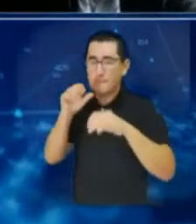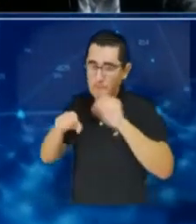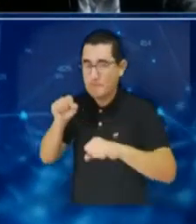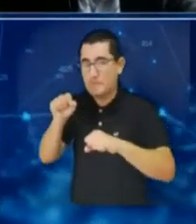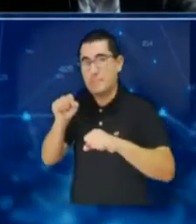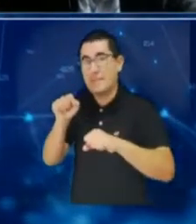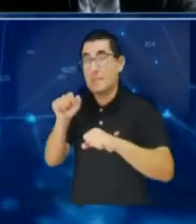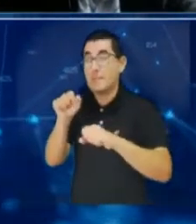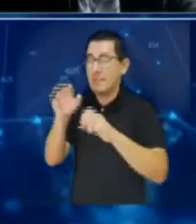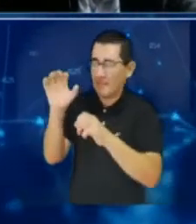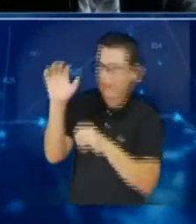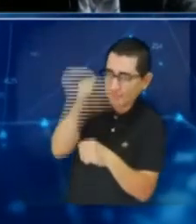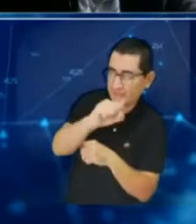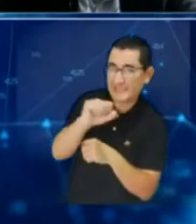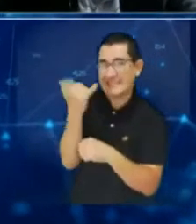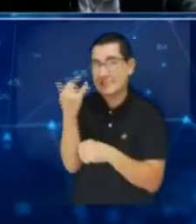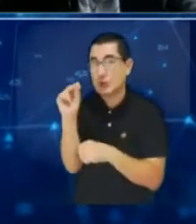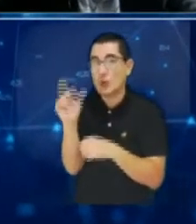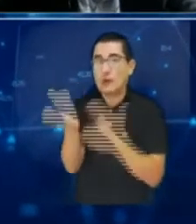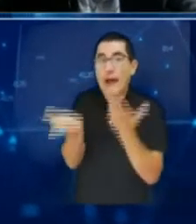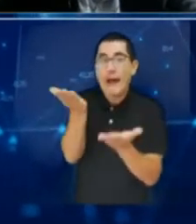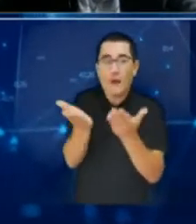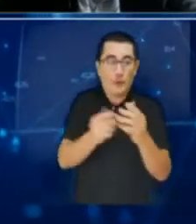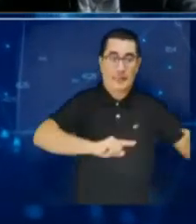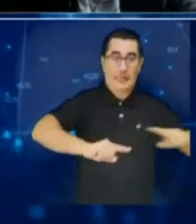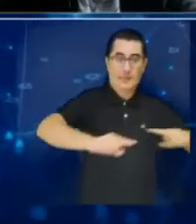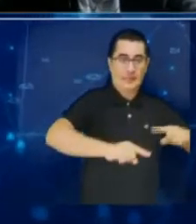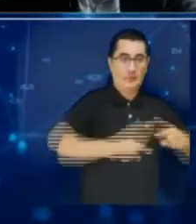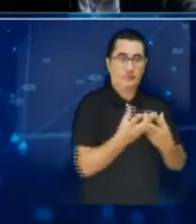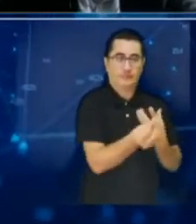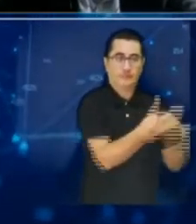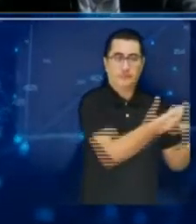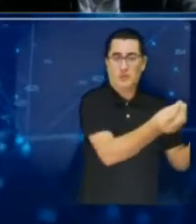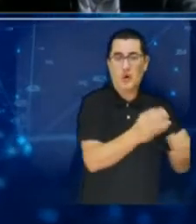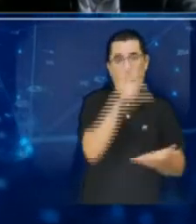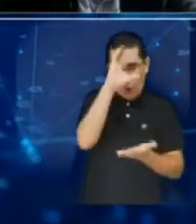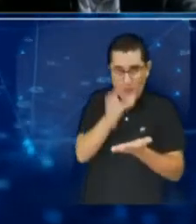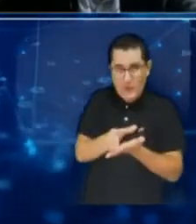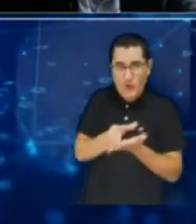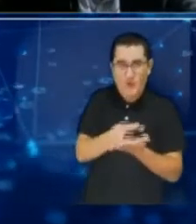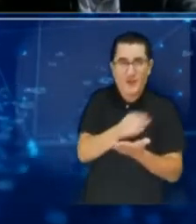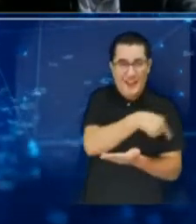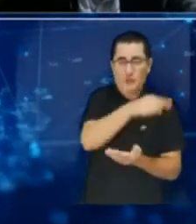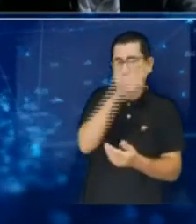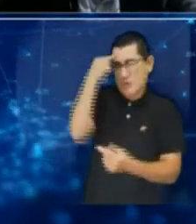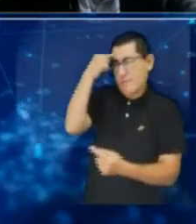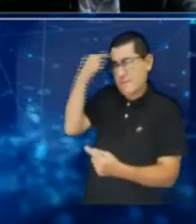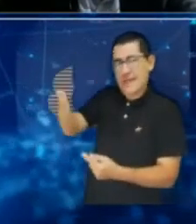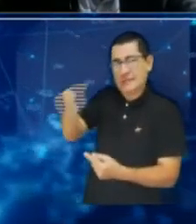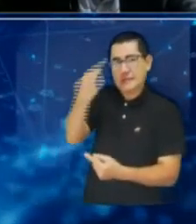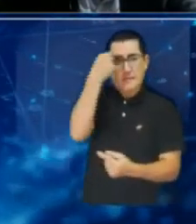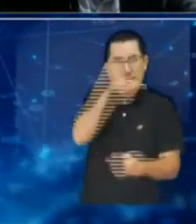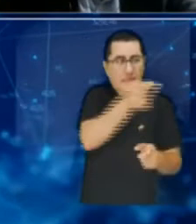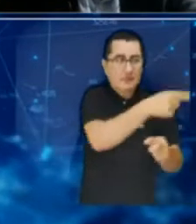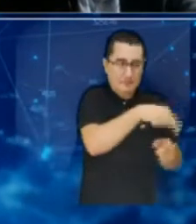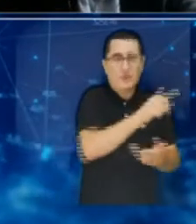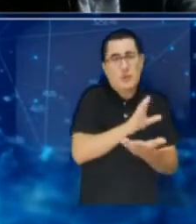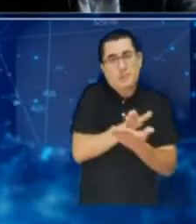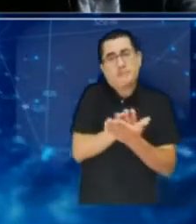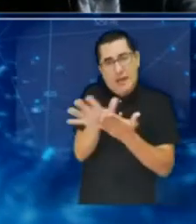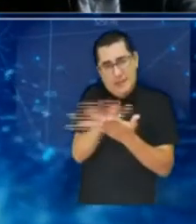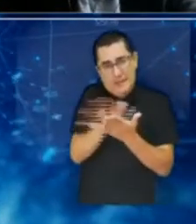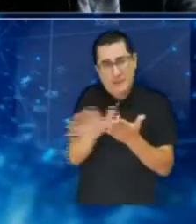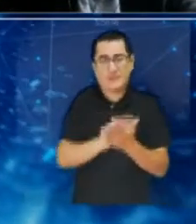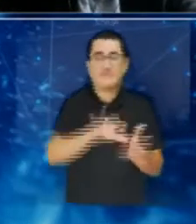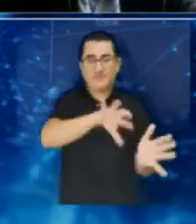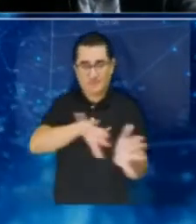Aquí en IMT, some administrations have shared their points of view, preliminary views on this over